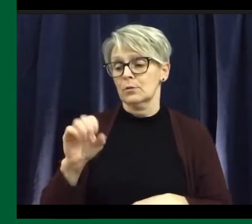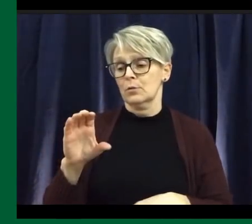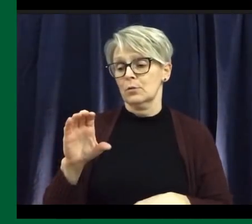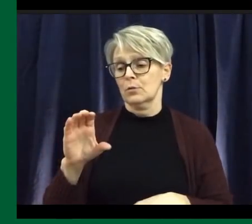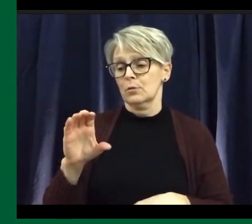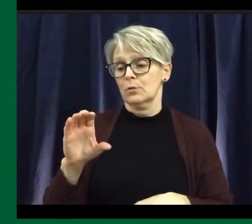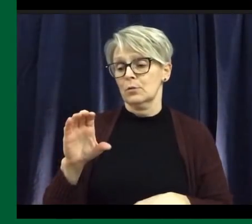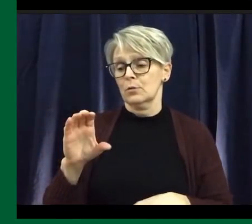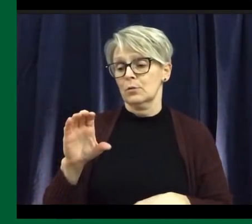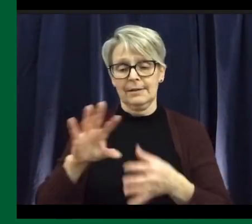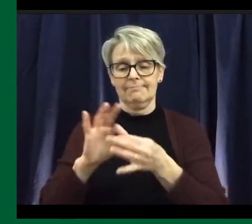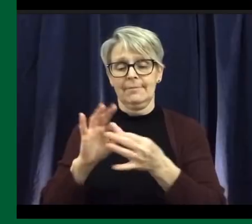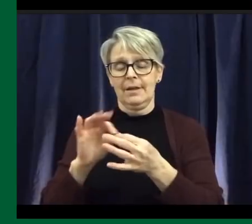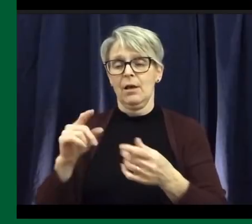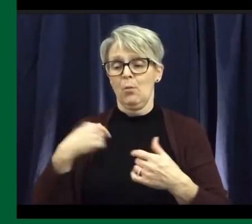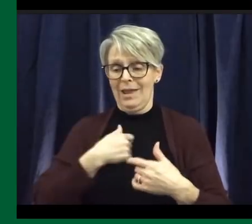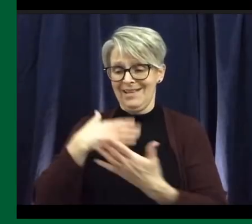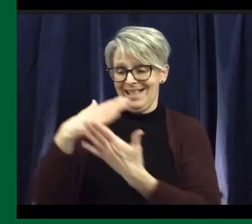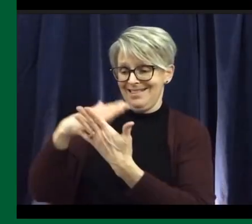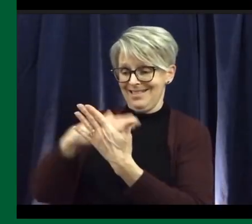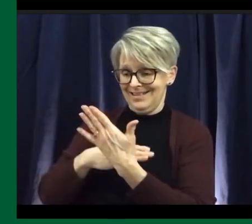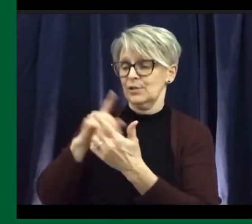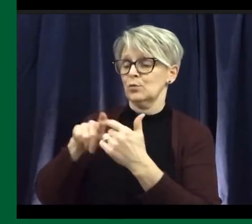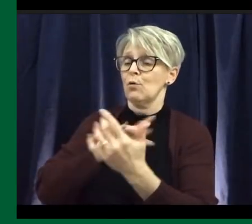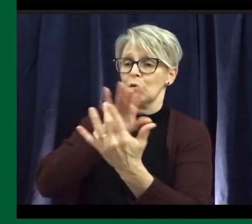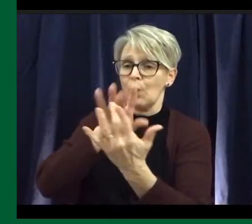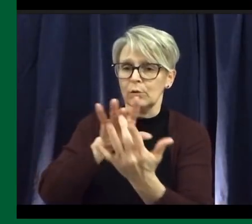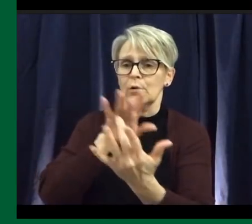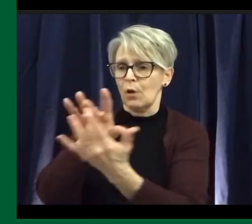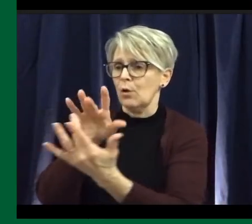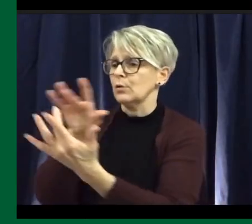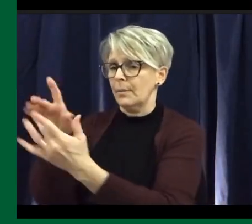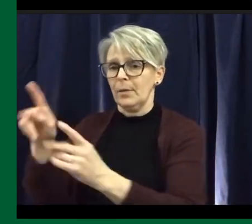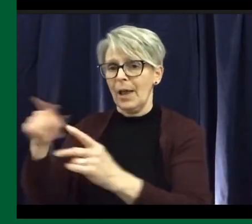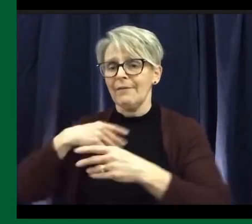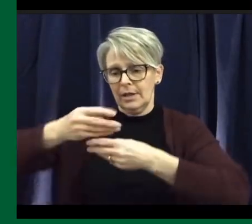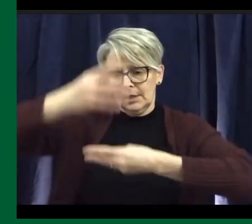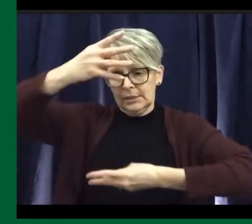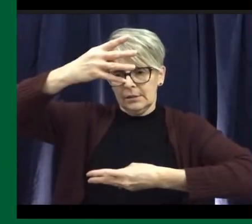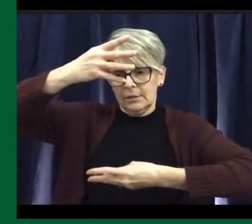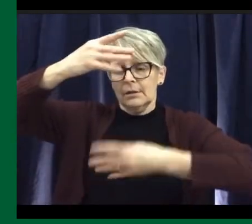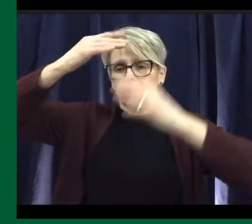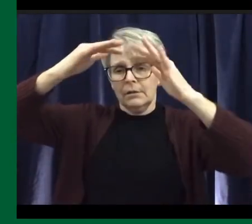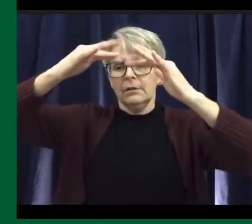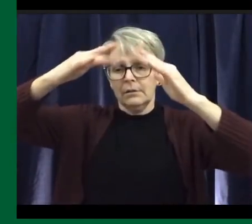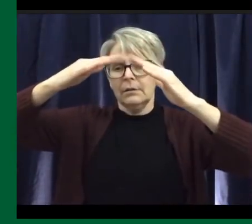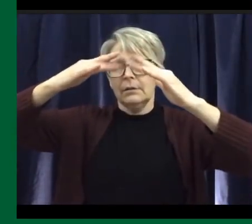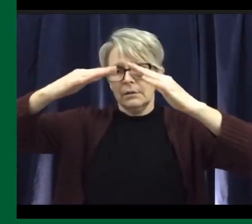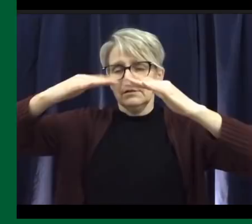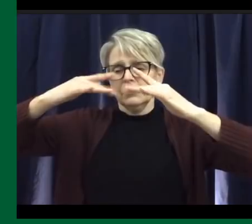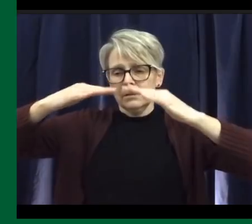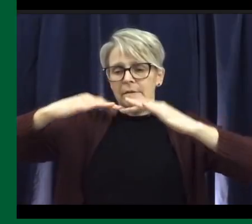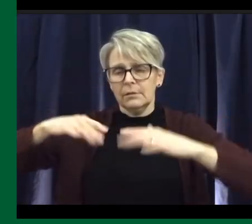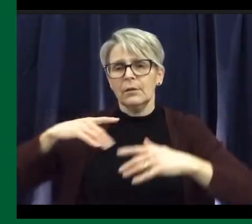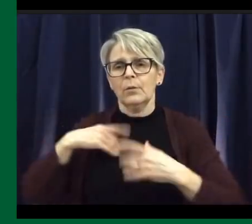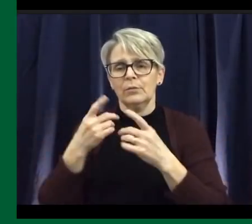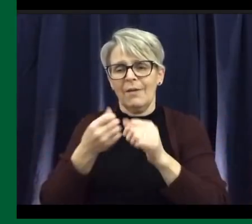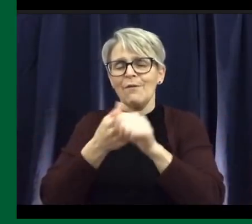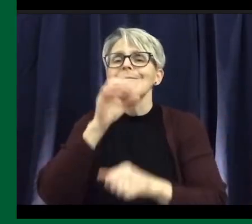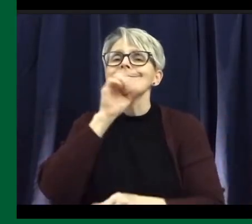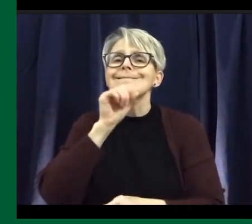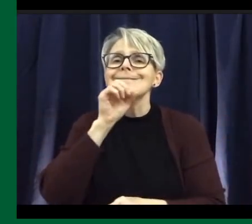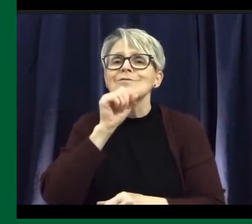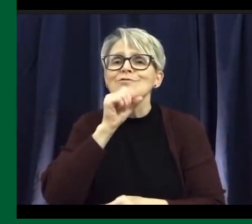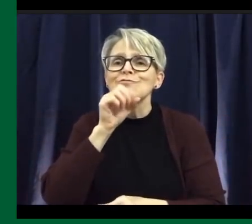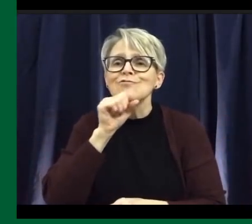are using right now to contact individuals, we are proceeding through that list, descending by age, so obviously going